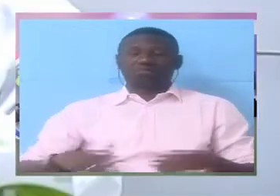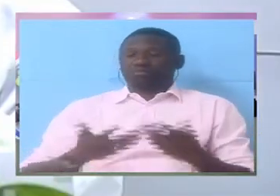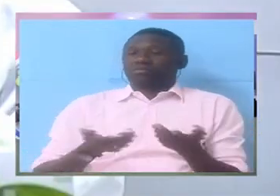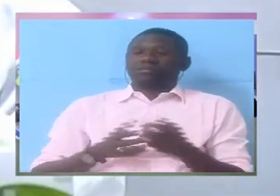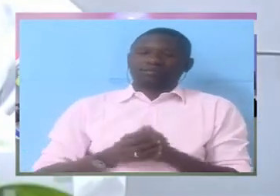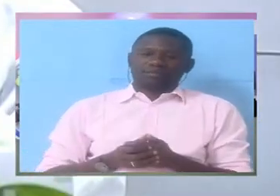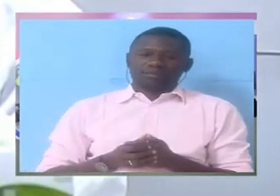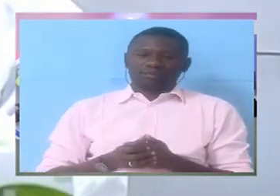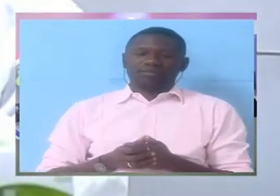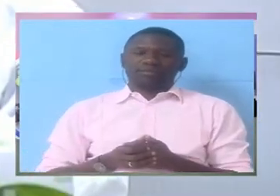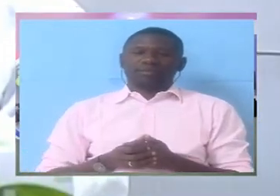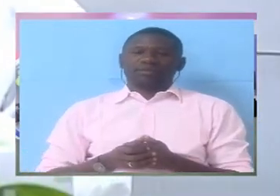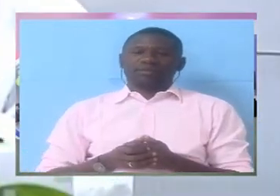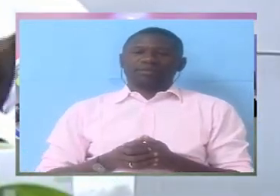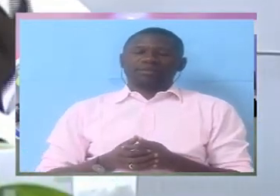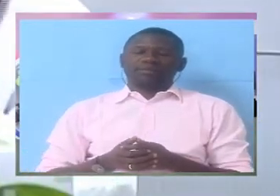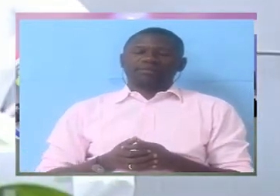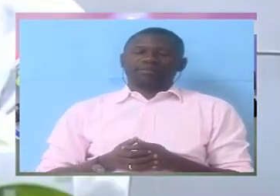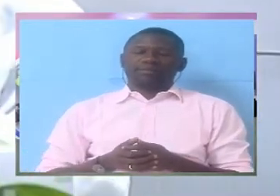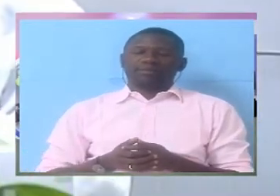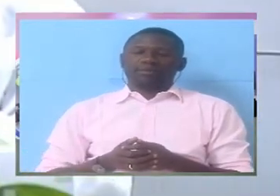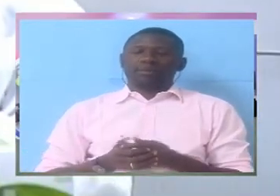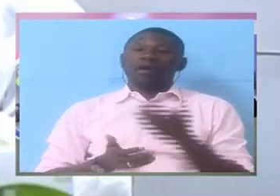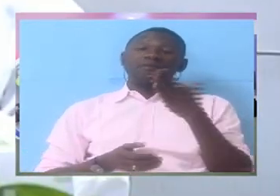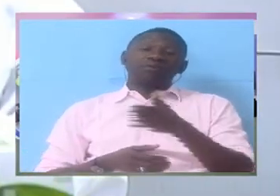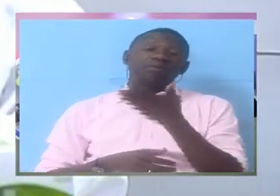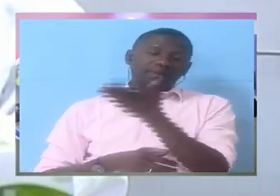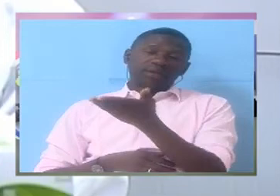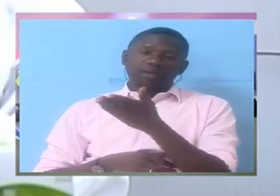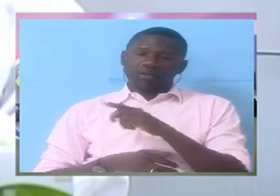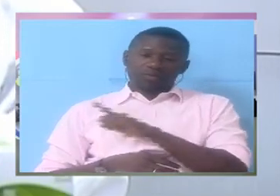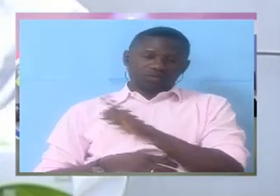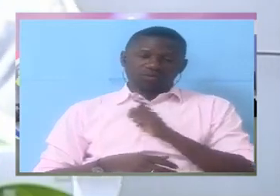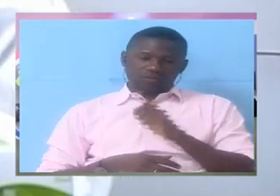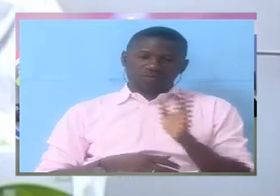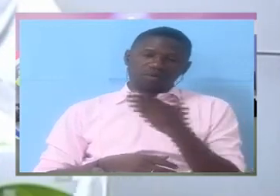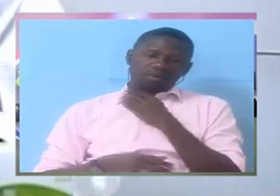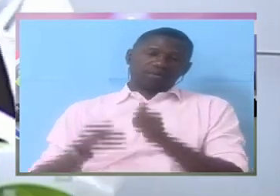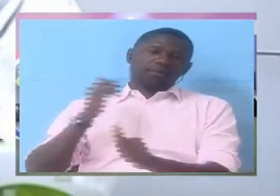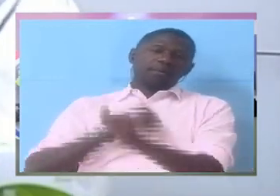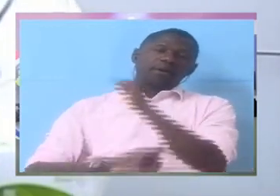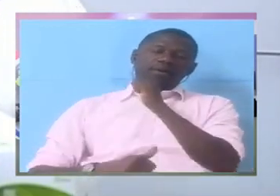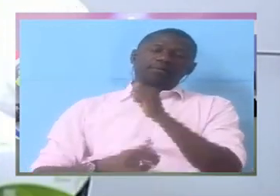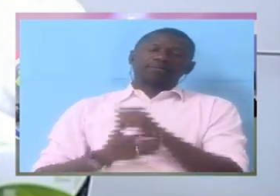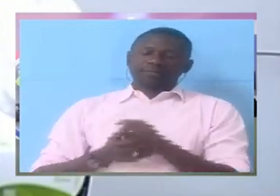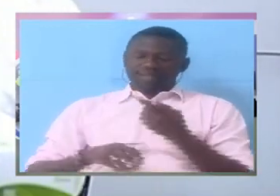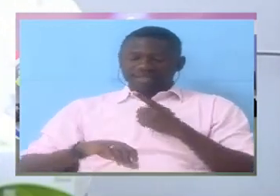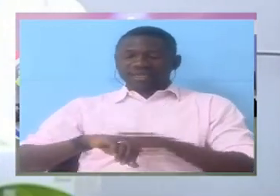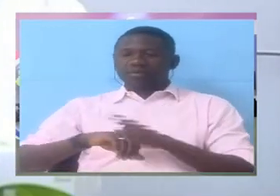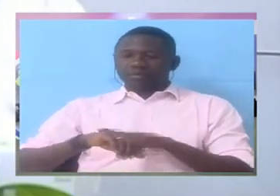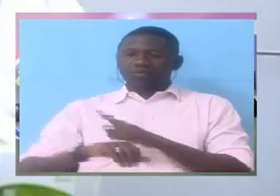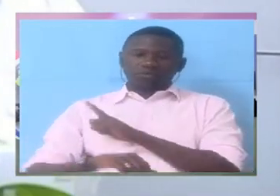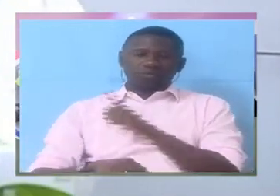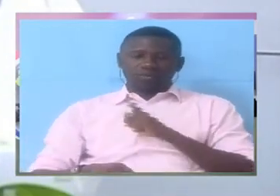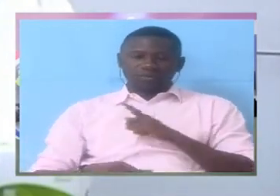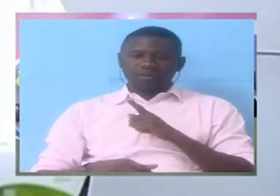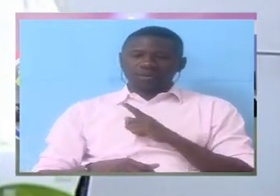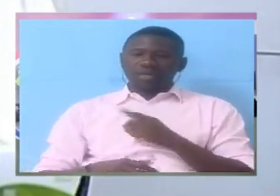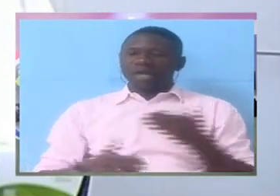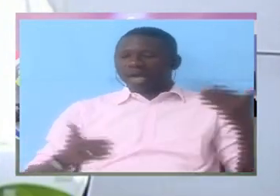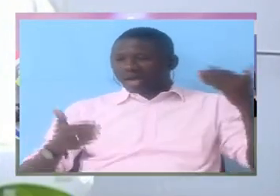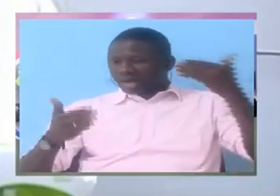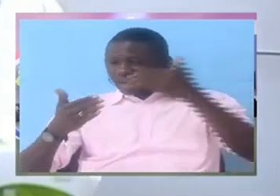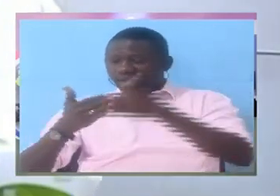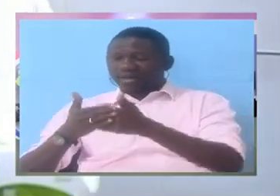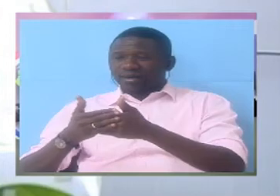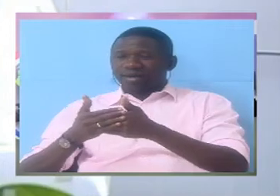there, we went back. Muruta. By the time we arrived at Sting